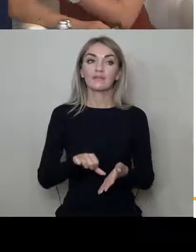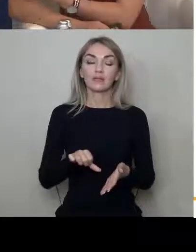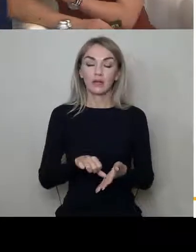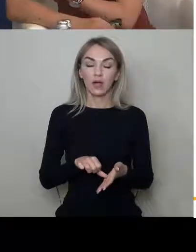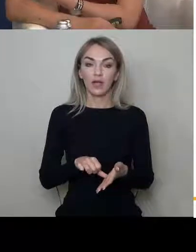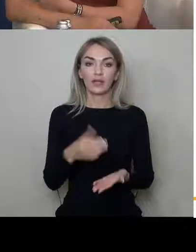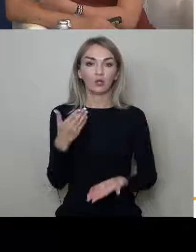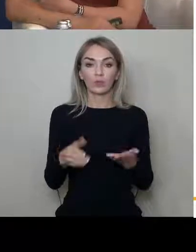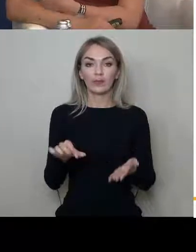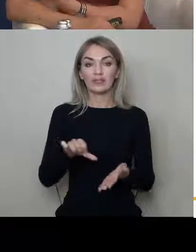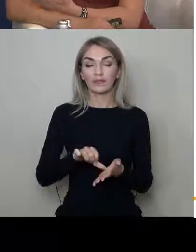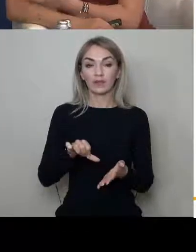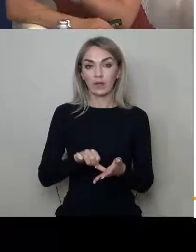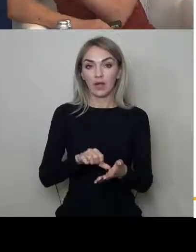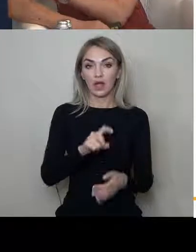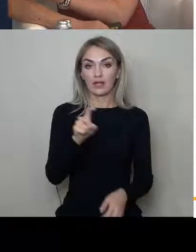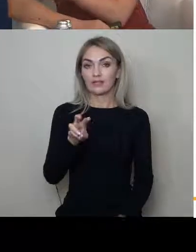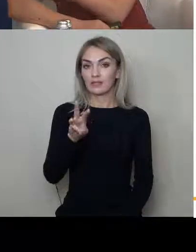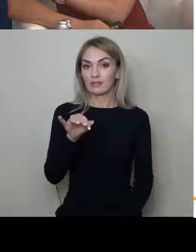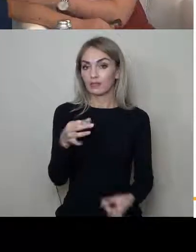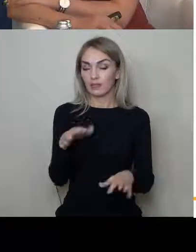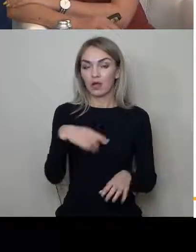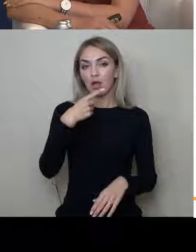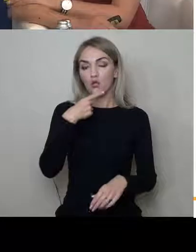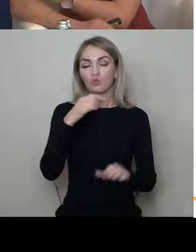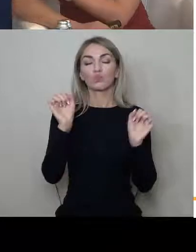For example, if a